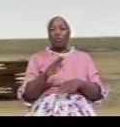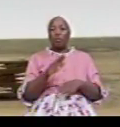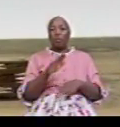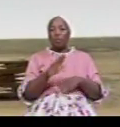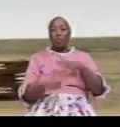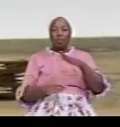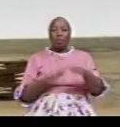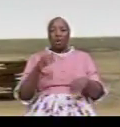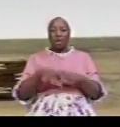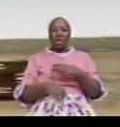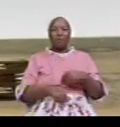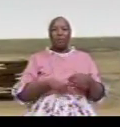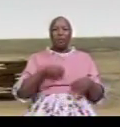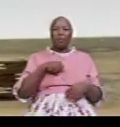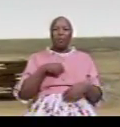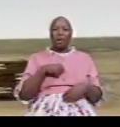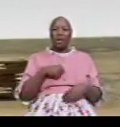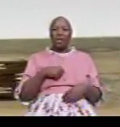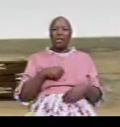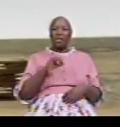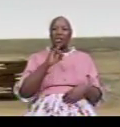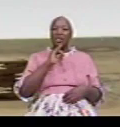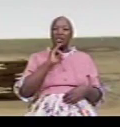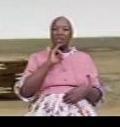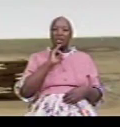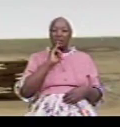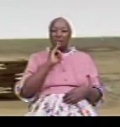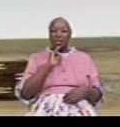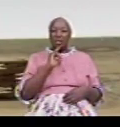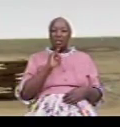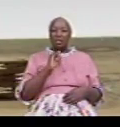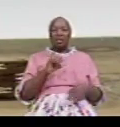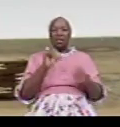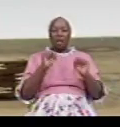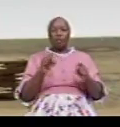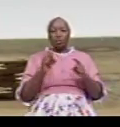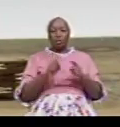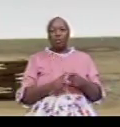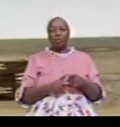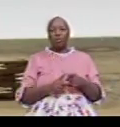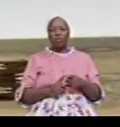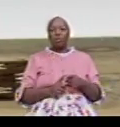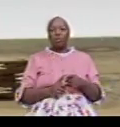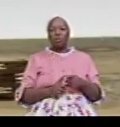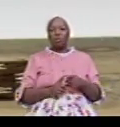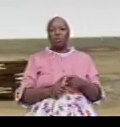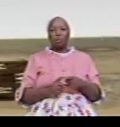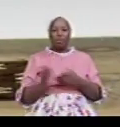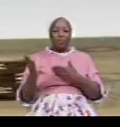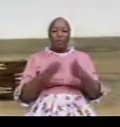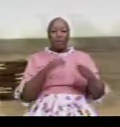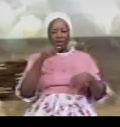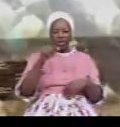pride is able to abase. I will not be part of them.